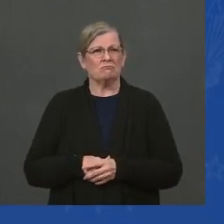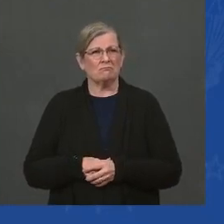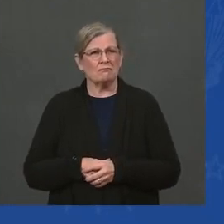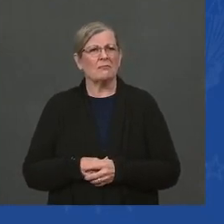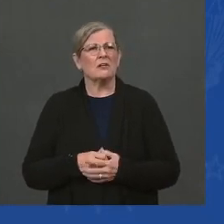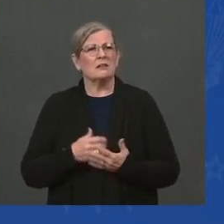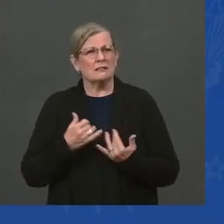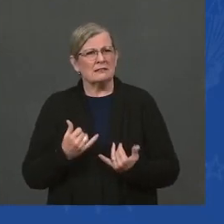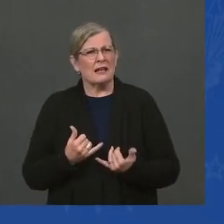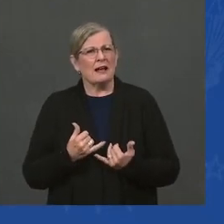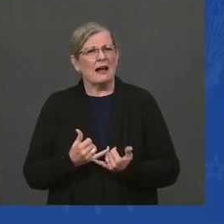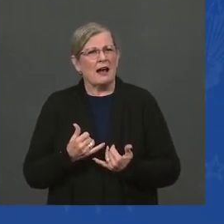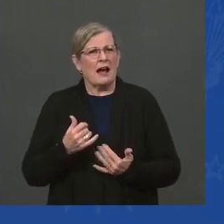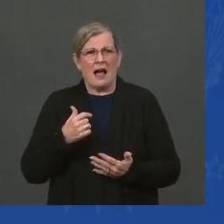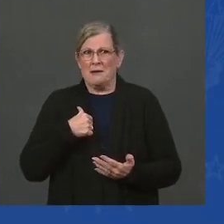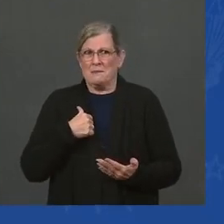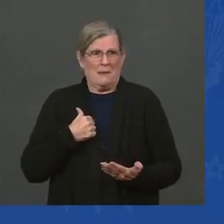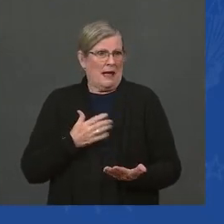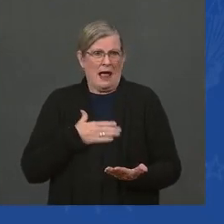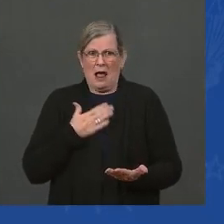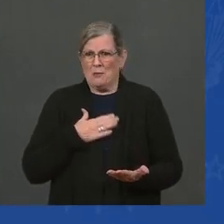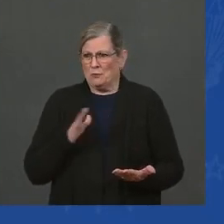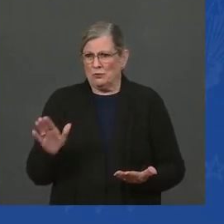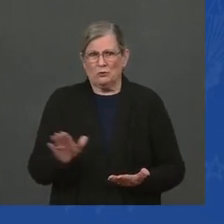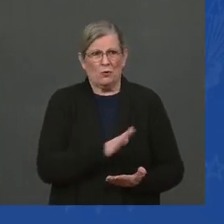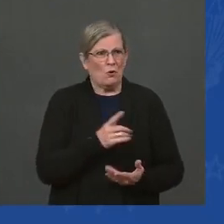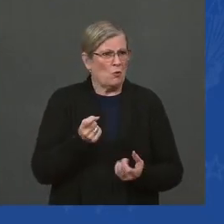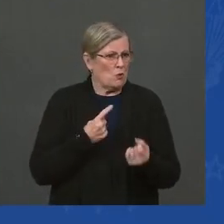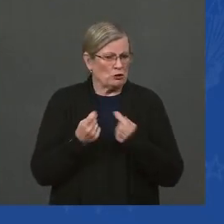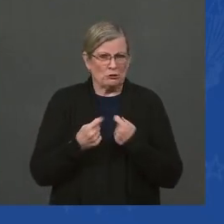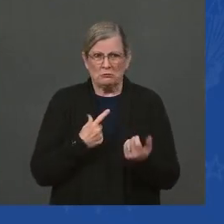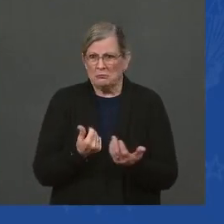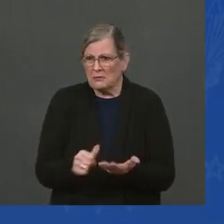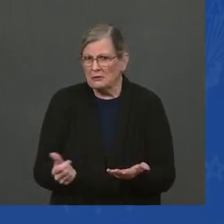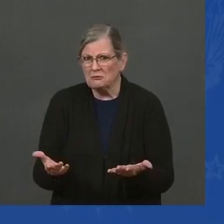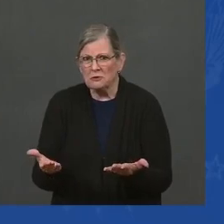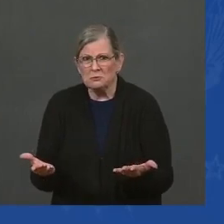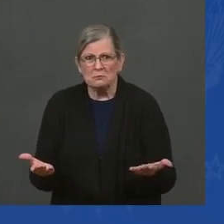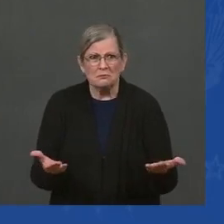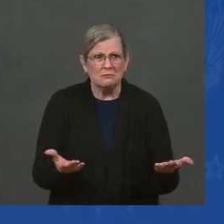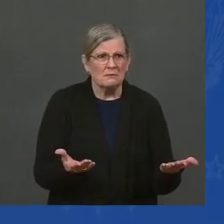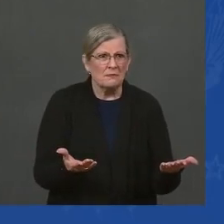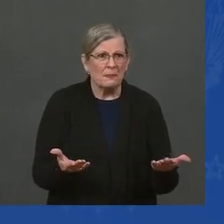take your questions. Phil, you got a question?